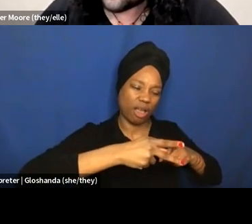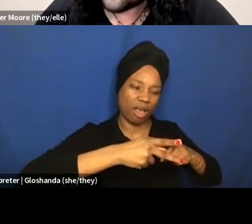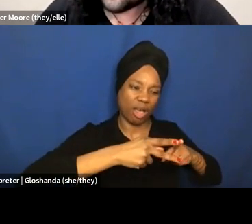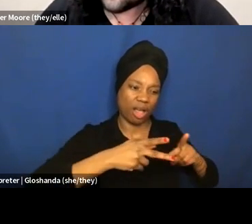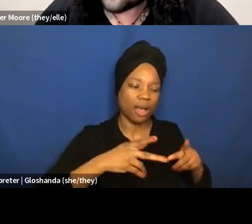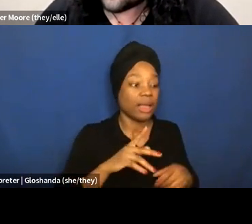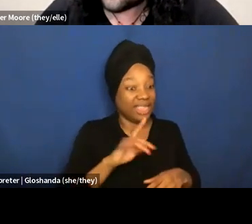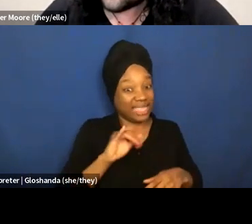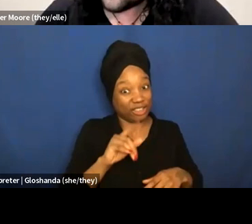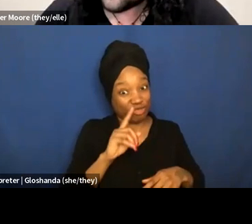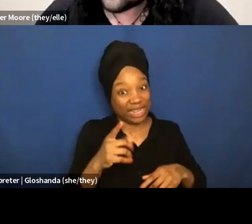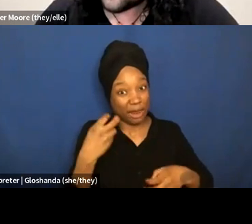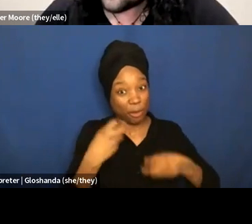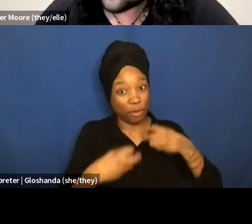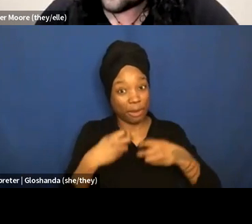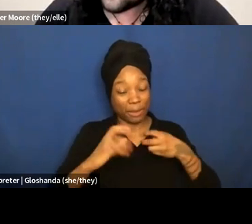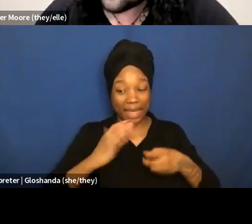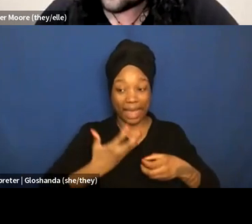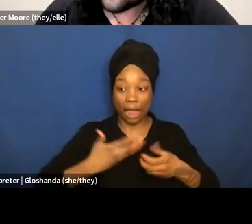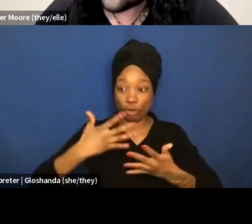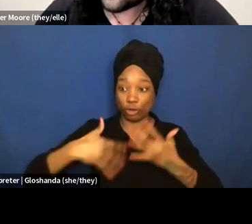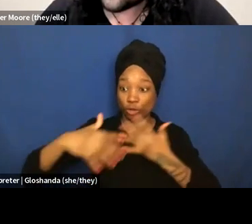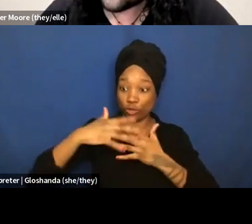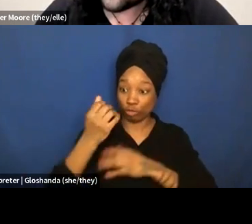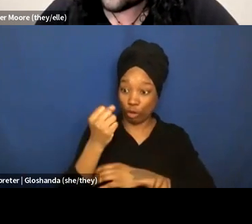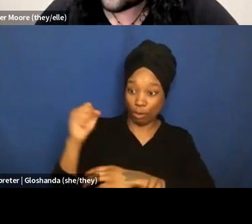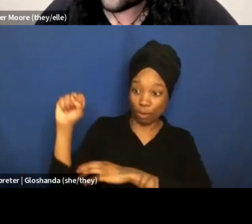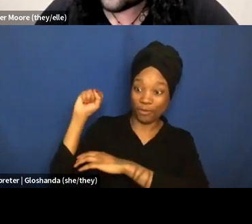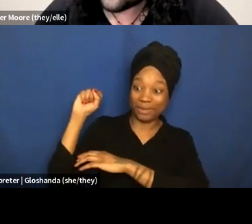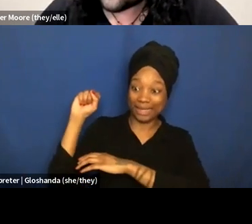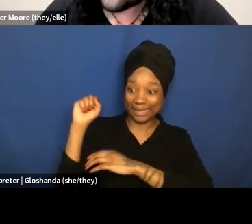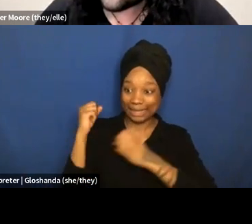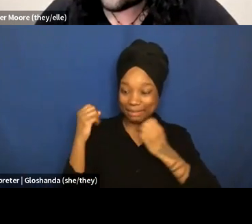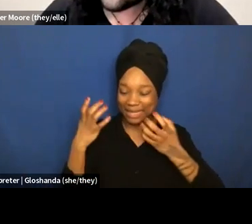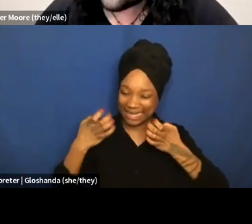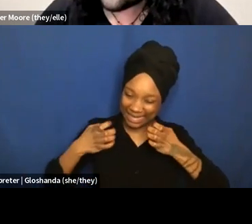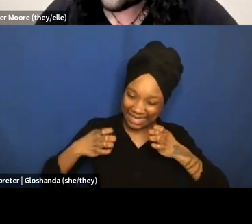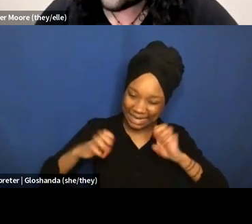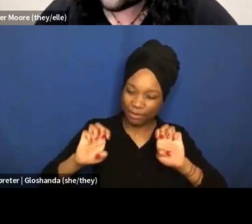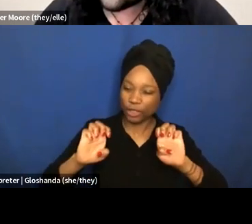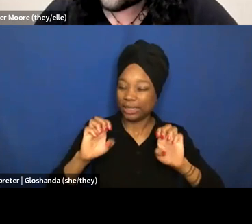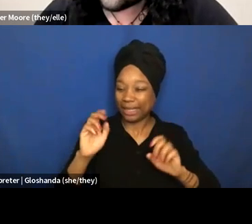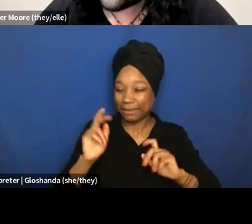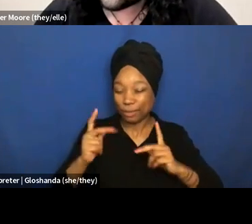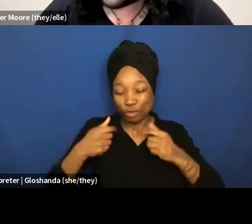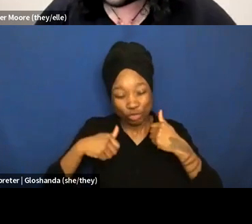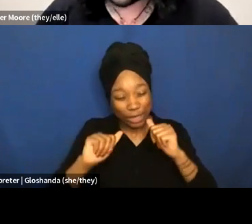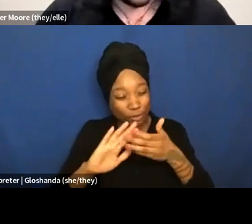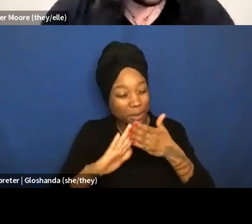social movements and so much effort, right, that people kick down to attempt to get free have